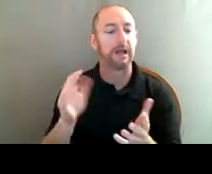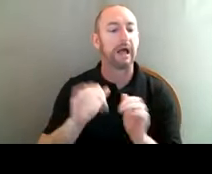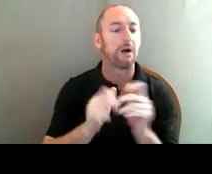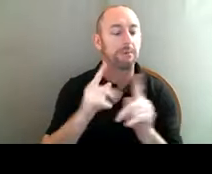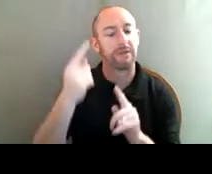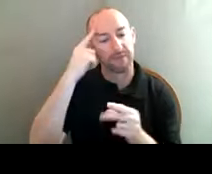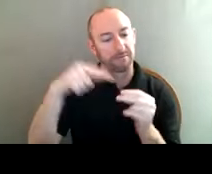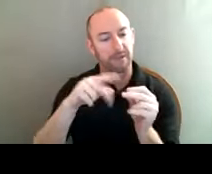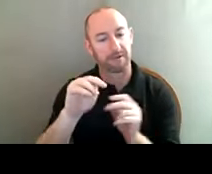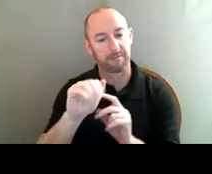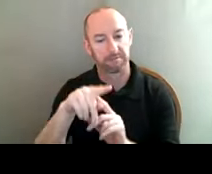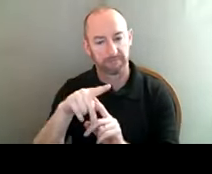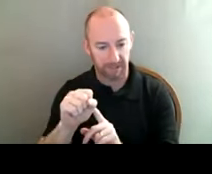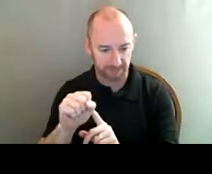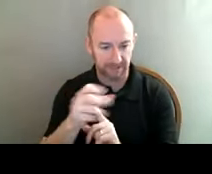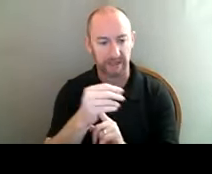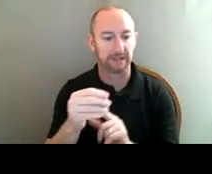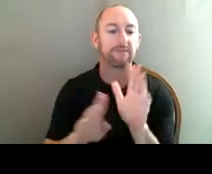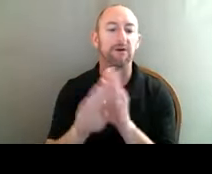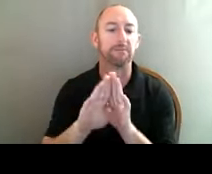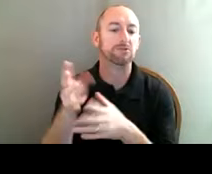about maps, analytics, and building trust.